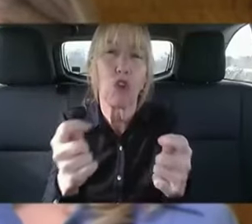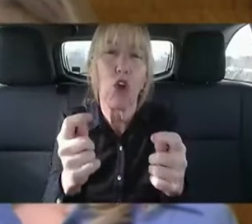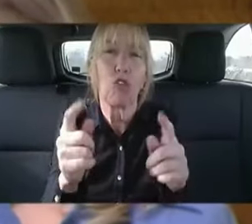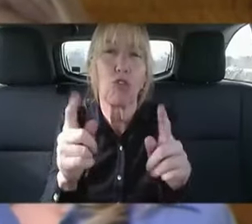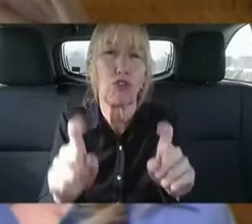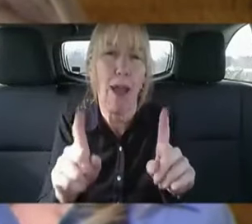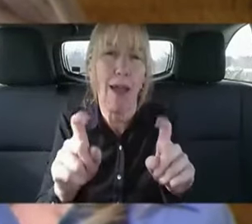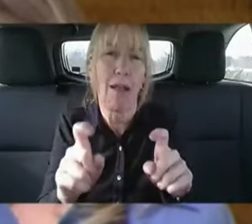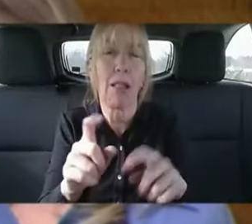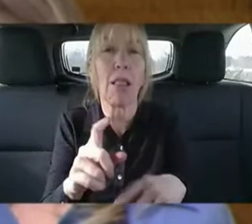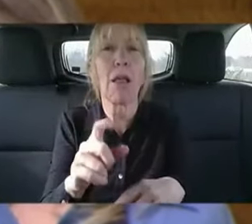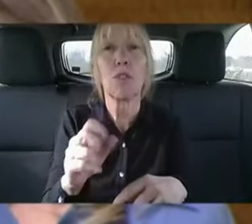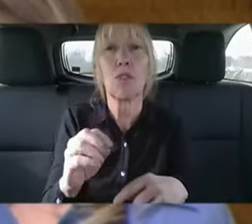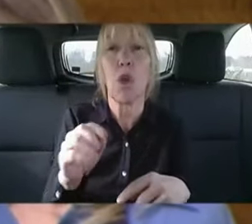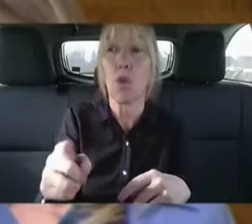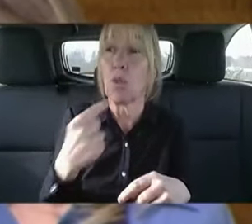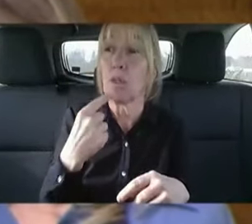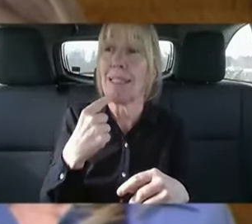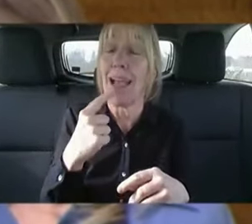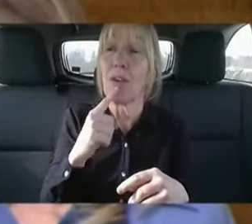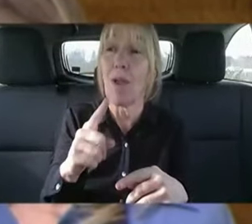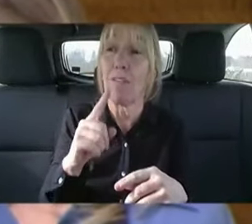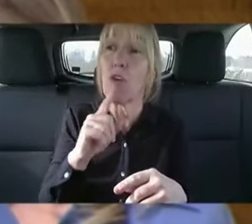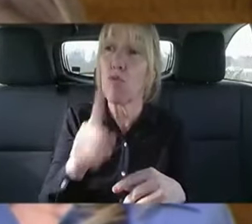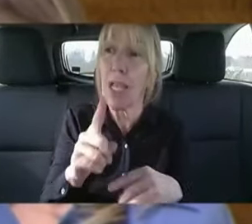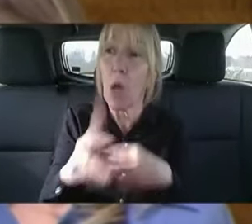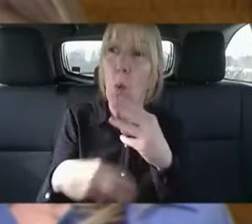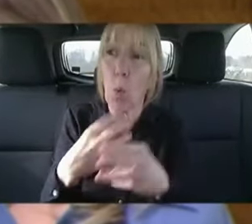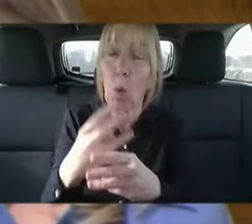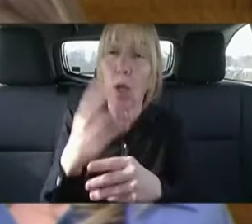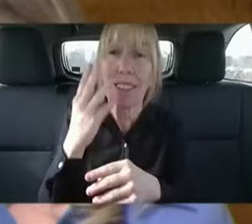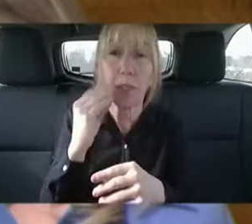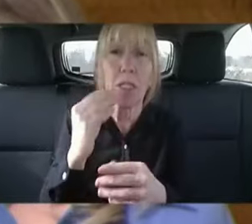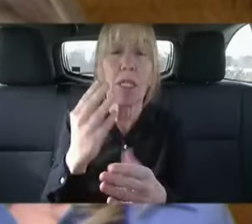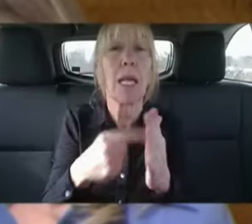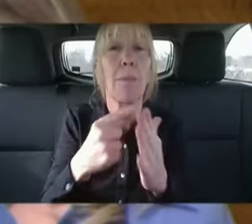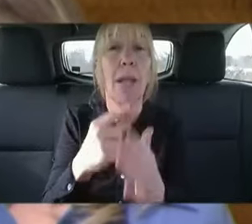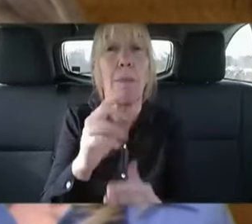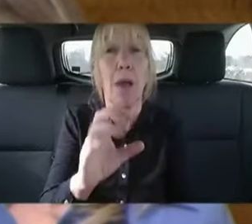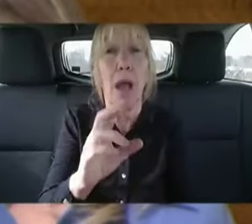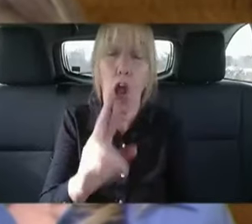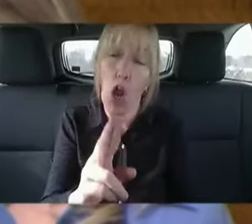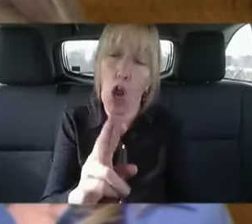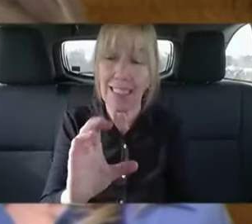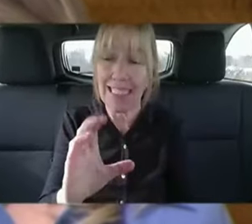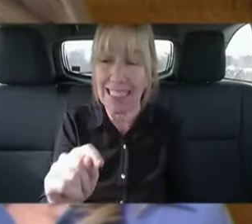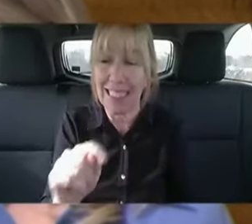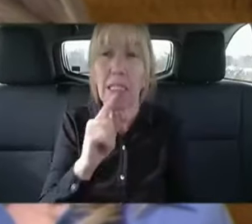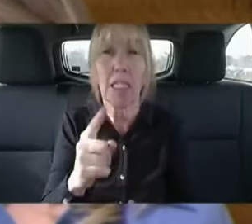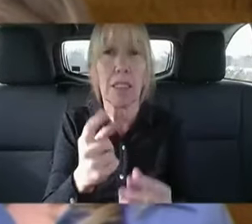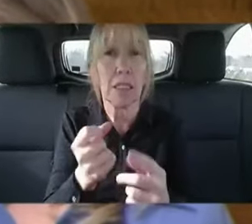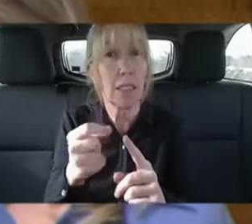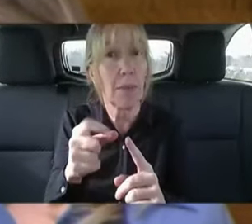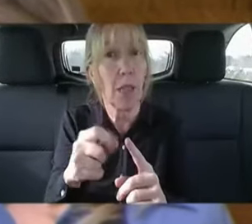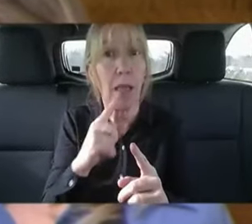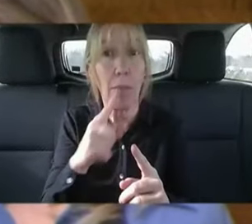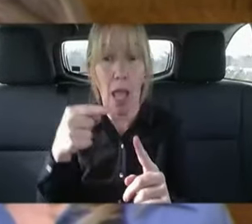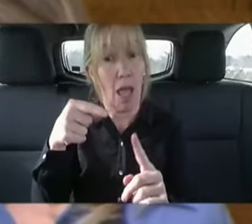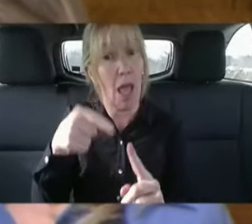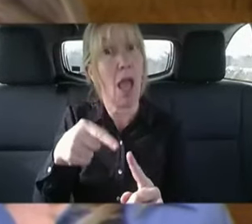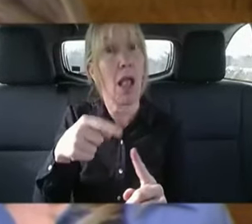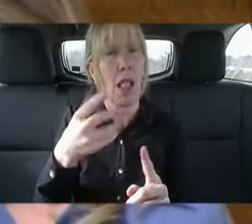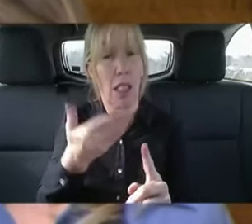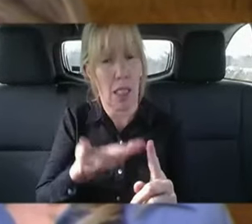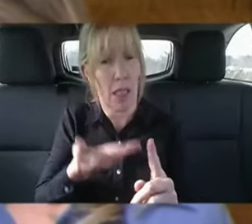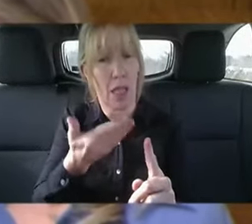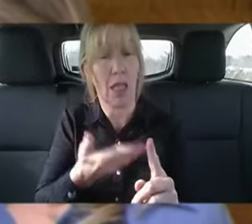could have the real world experience. Sometimes a RCT is stimulated by, hey, look at this. In this subset of patients, this